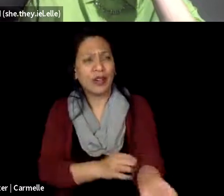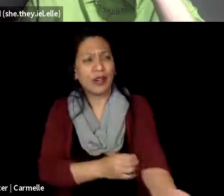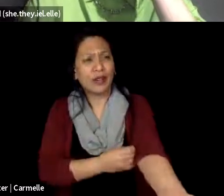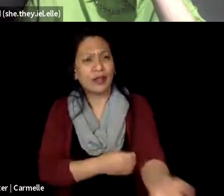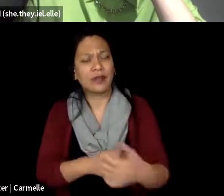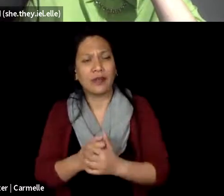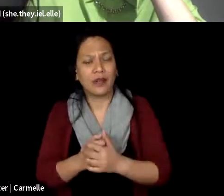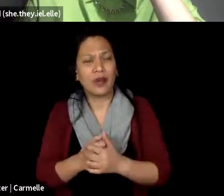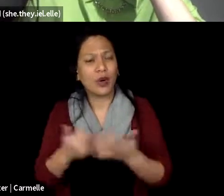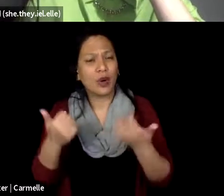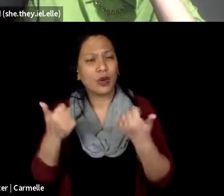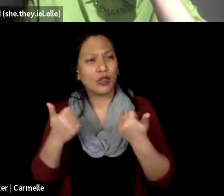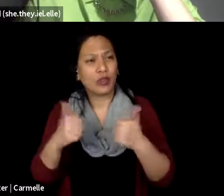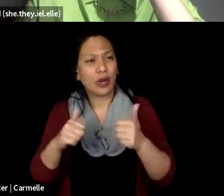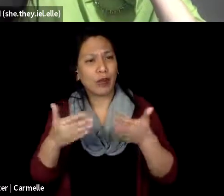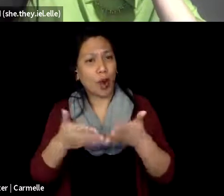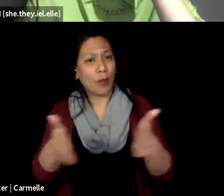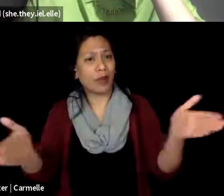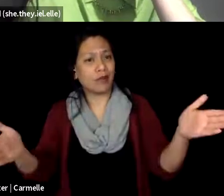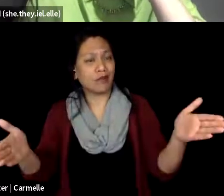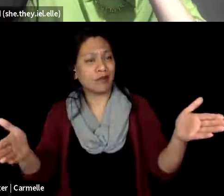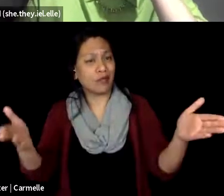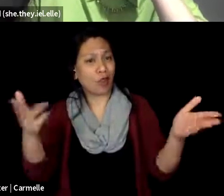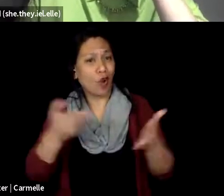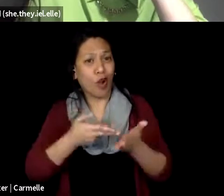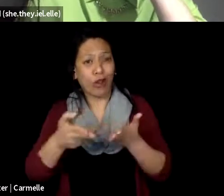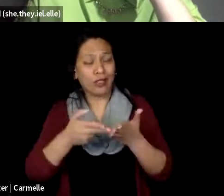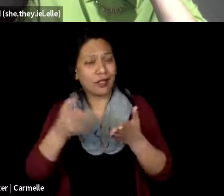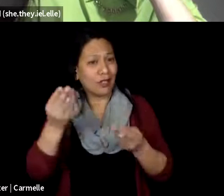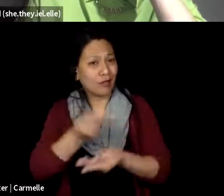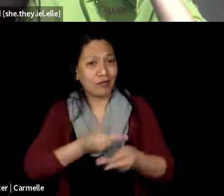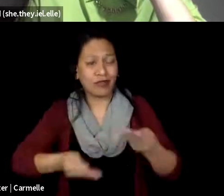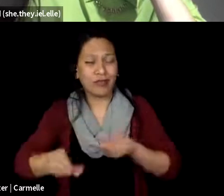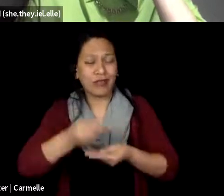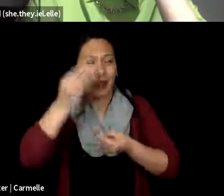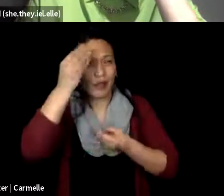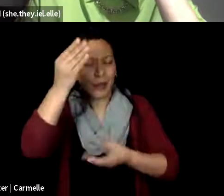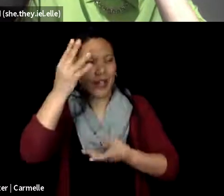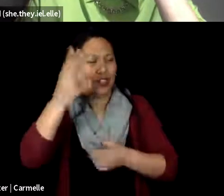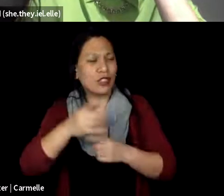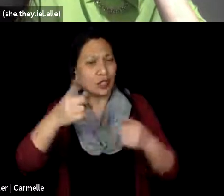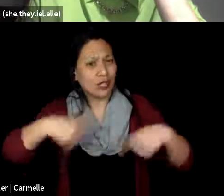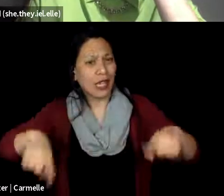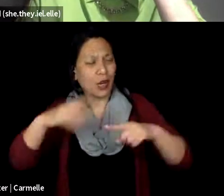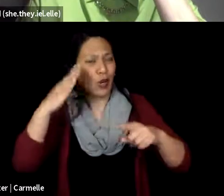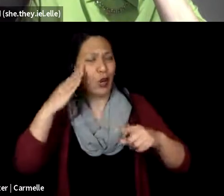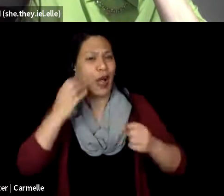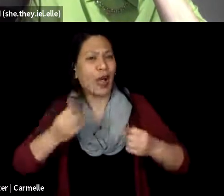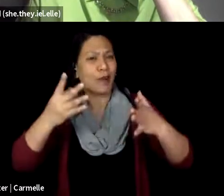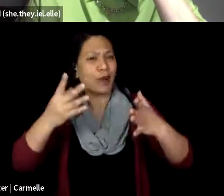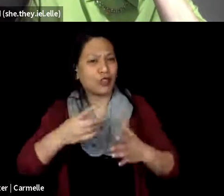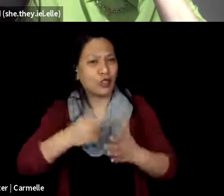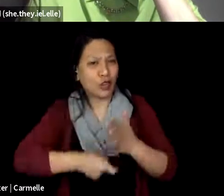we're trying to be open with everyone, what we're paying everybody across the board, so that people understand, everybody knows, and actors are